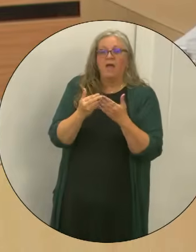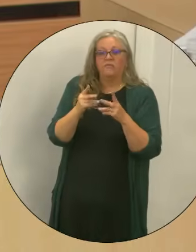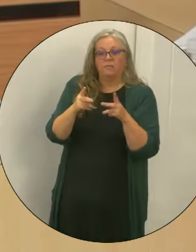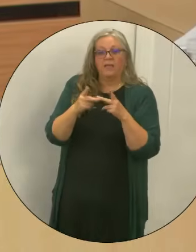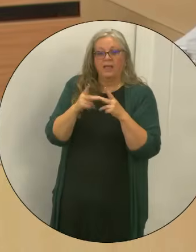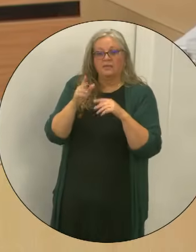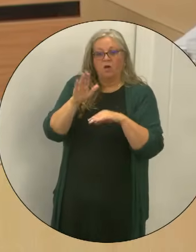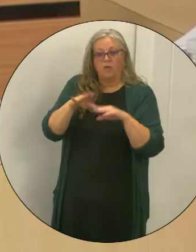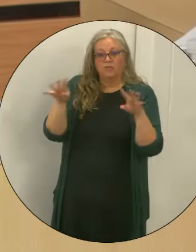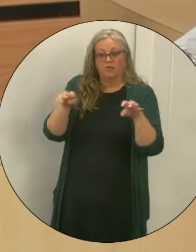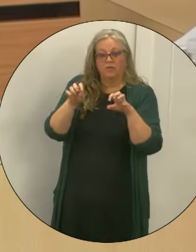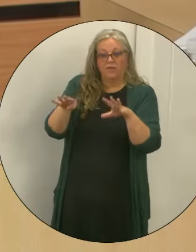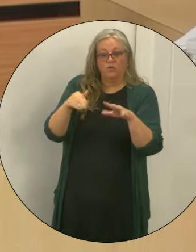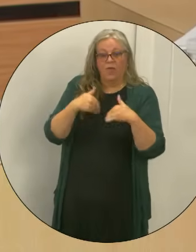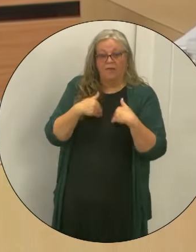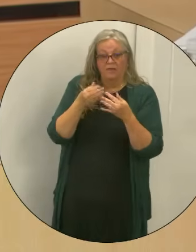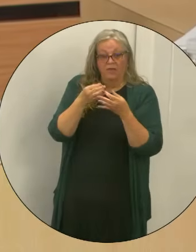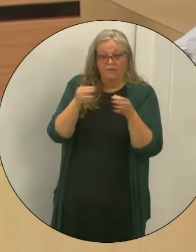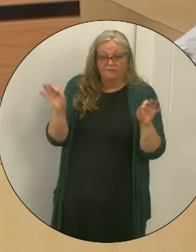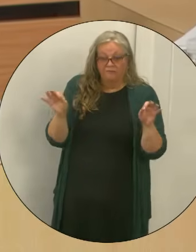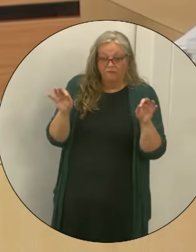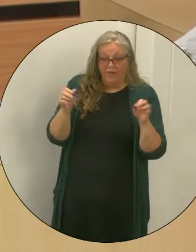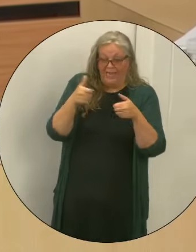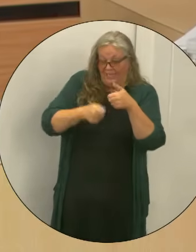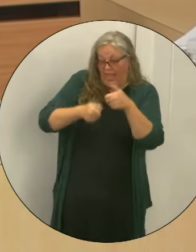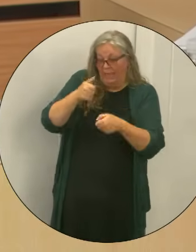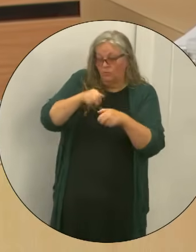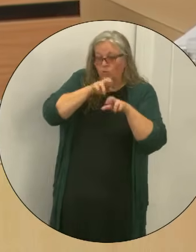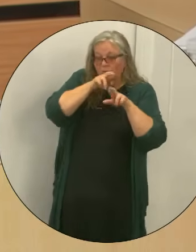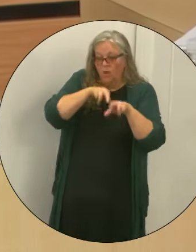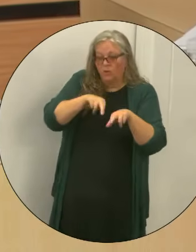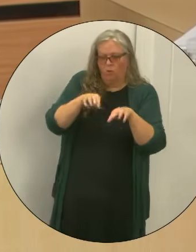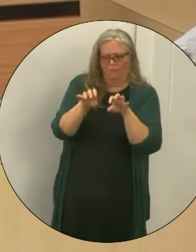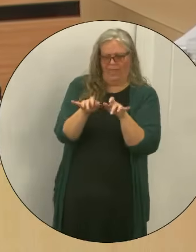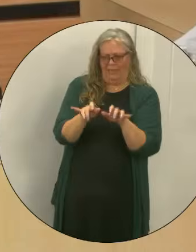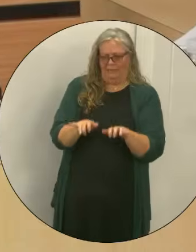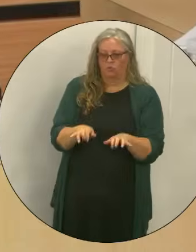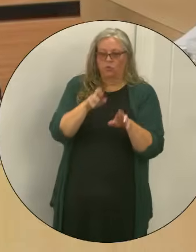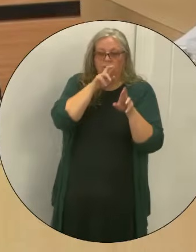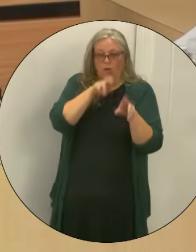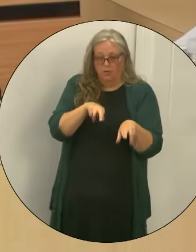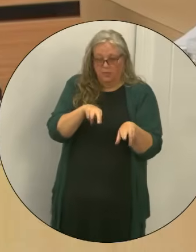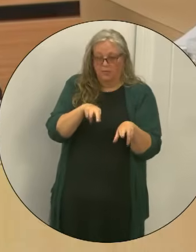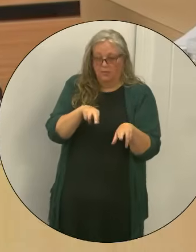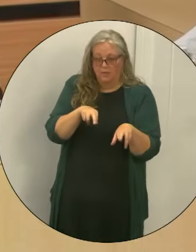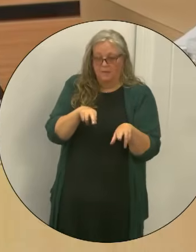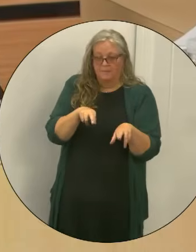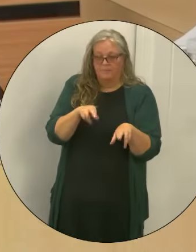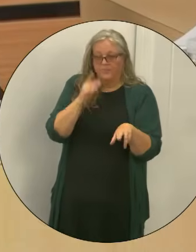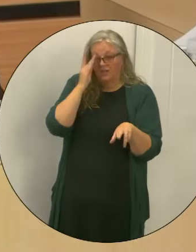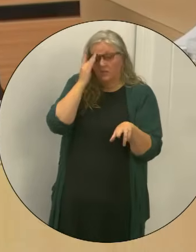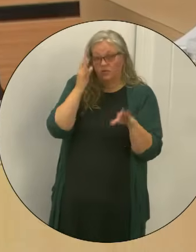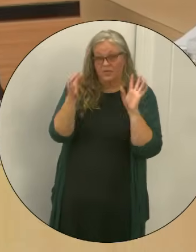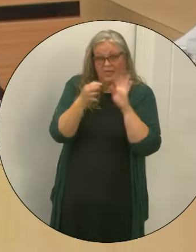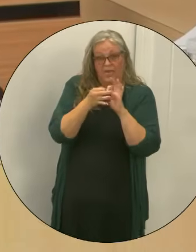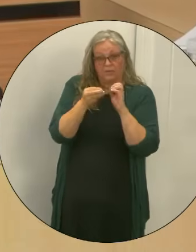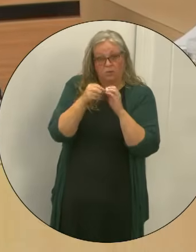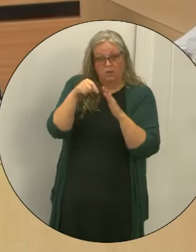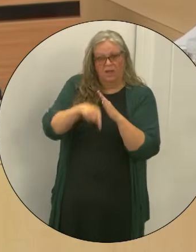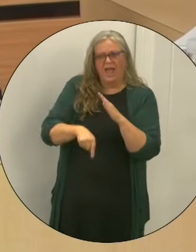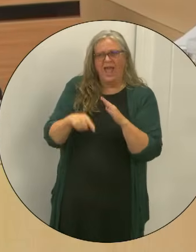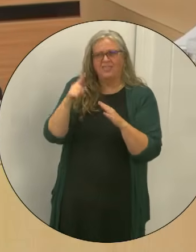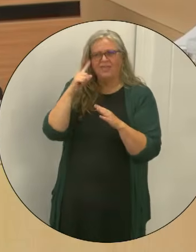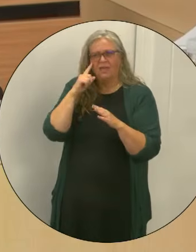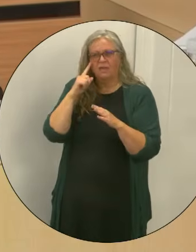have free text responses, to dig a little deeper into the question, because the question is, do you feel connected? And I remember we were at one point, we're much